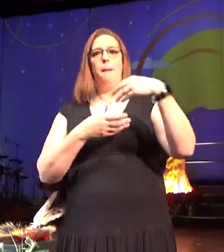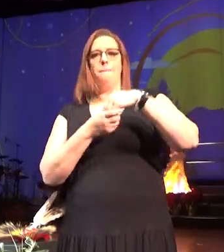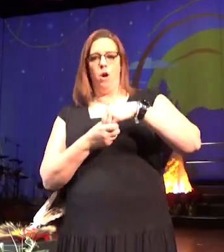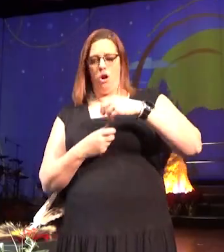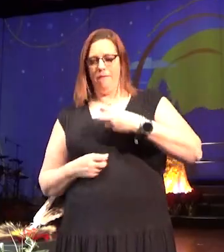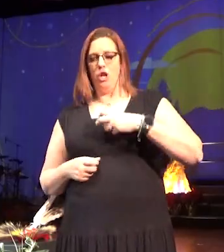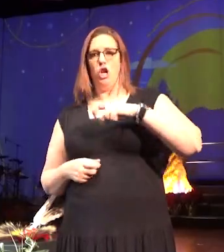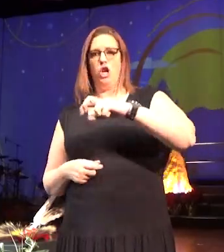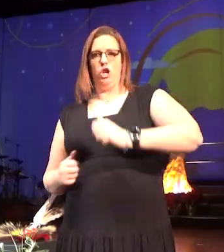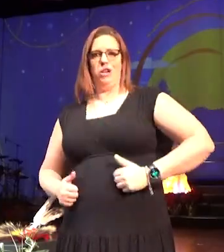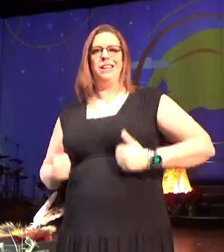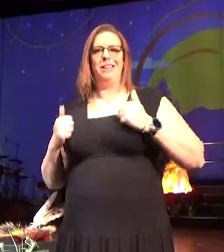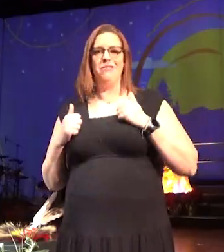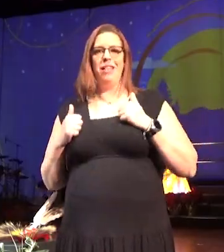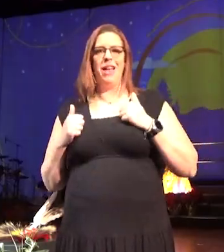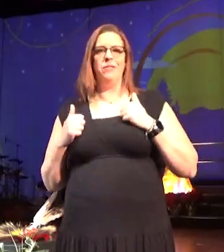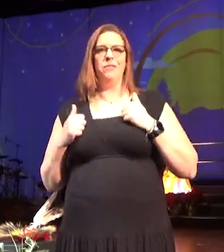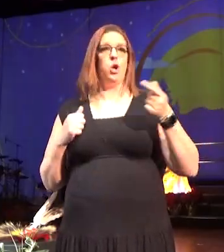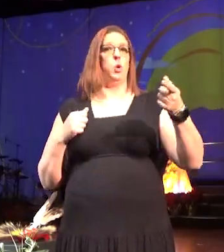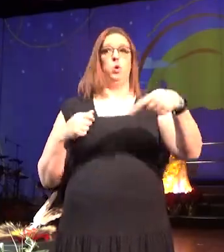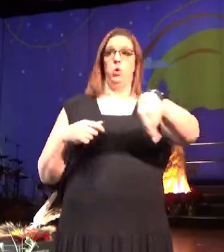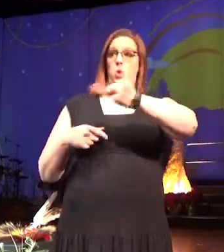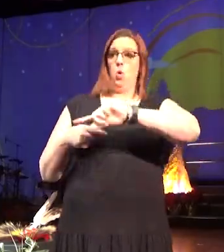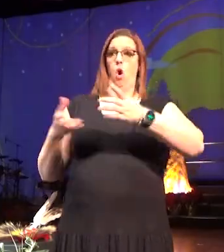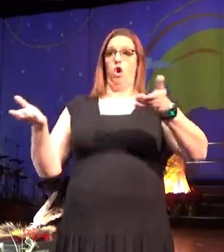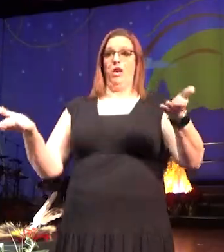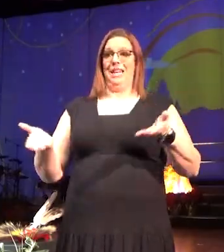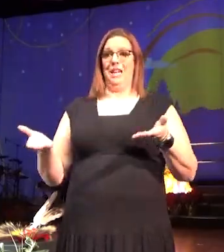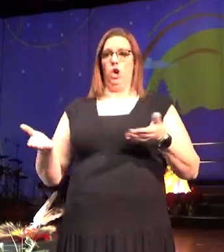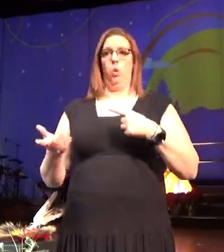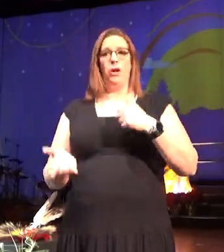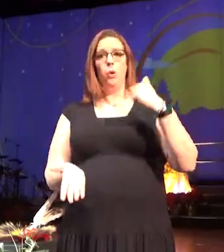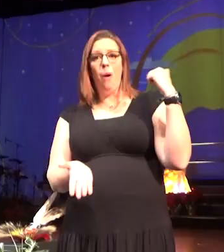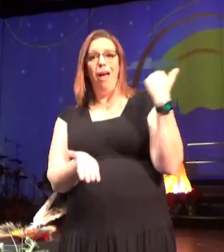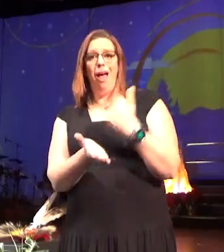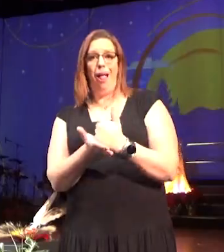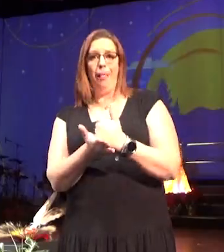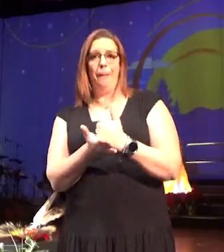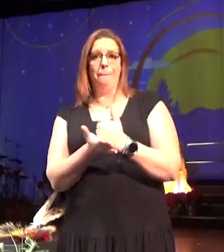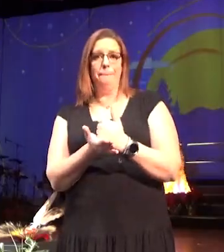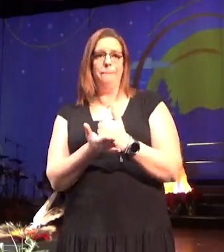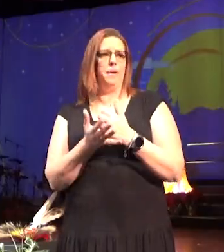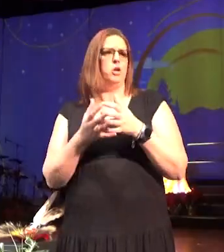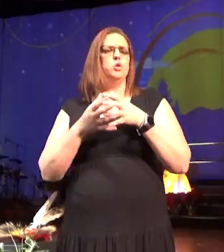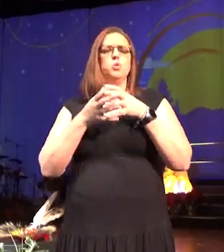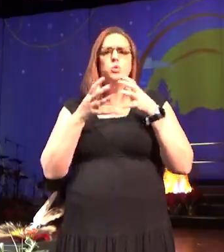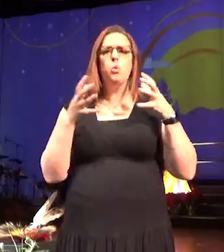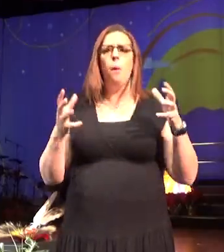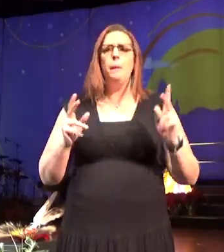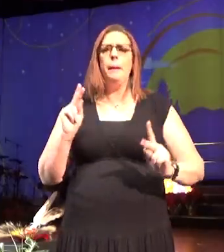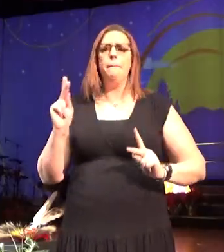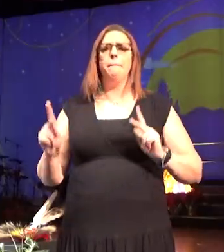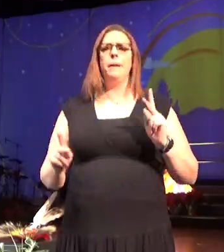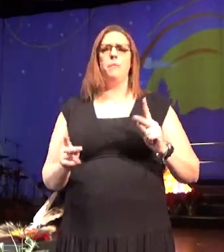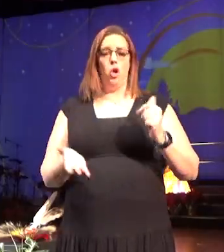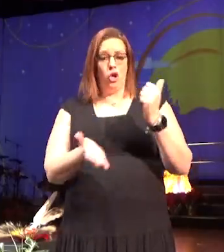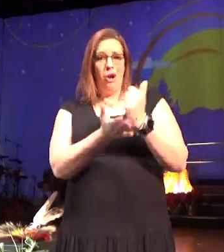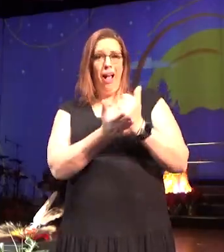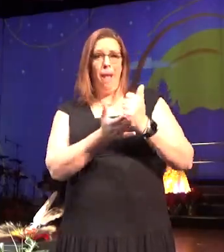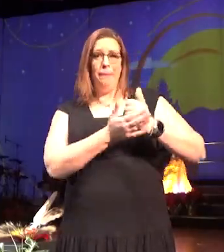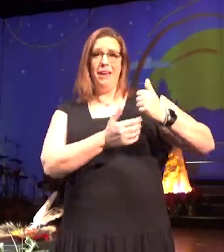of life. You're here when you help. You're helping so many people. You're helping